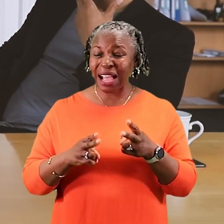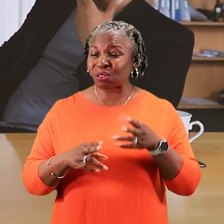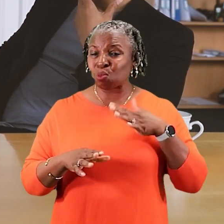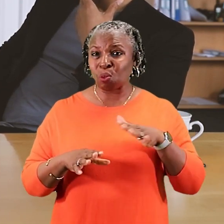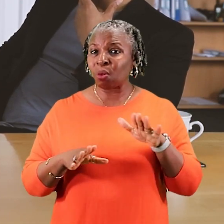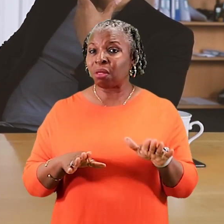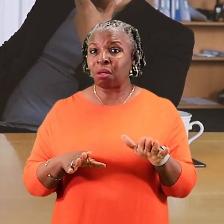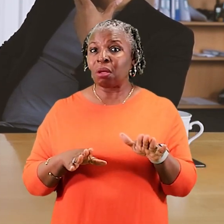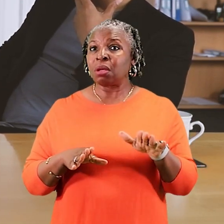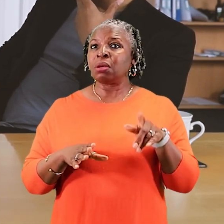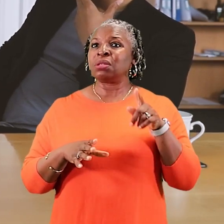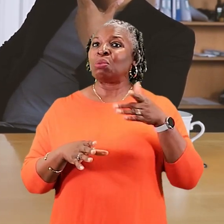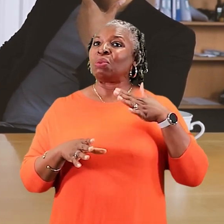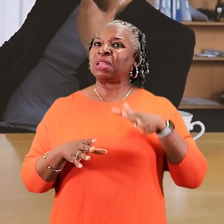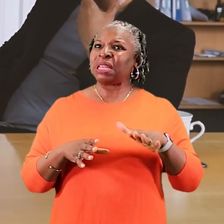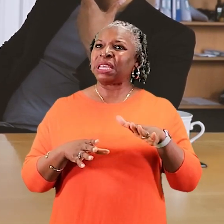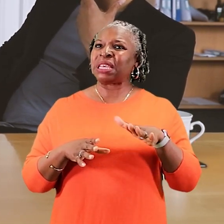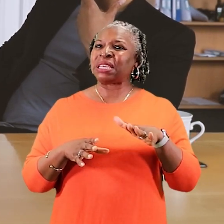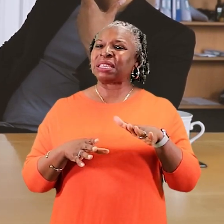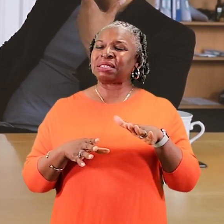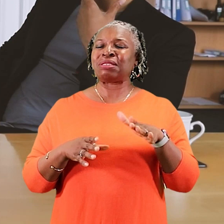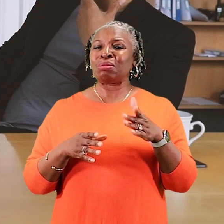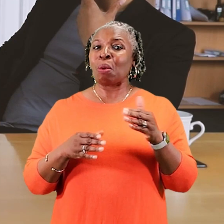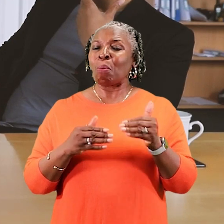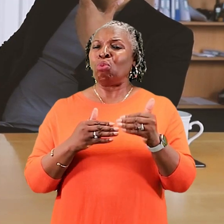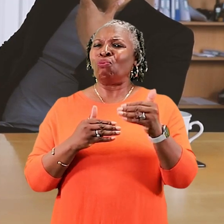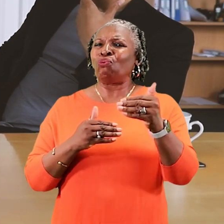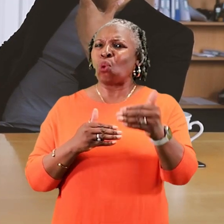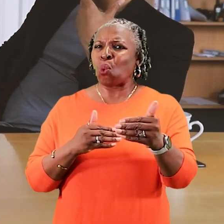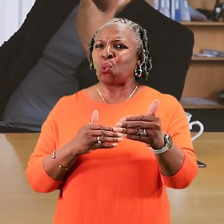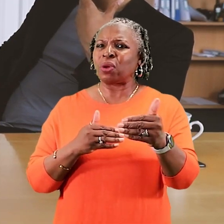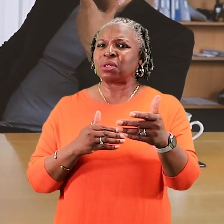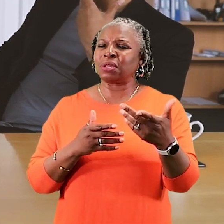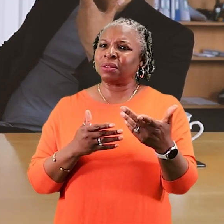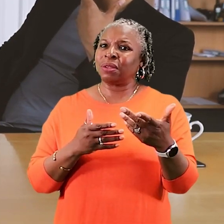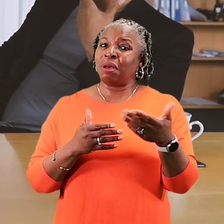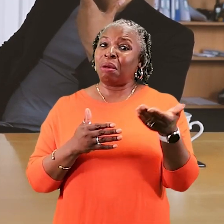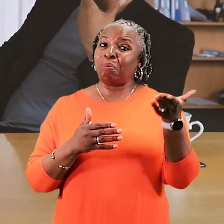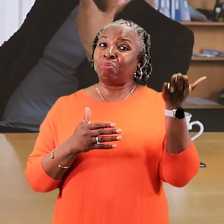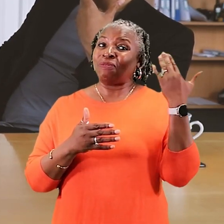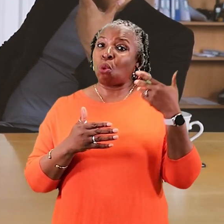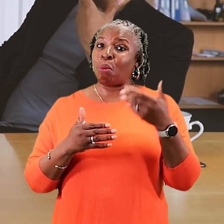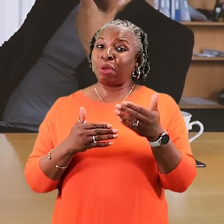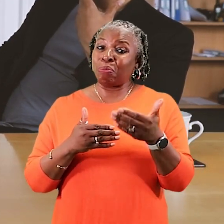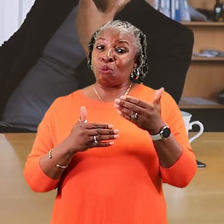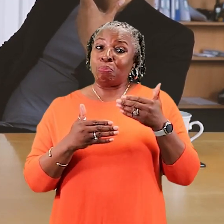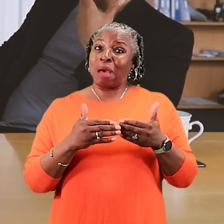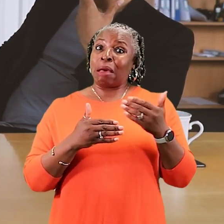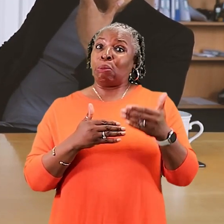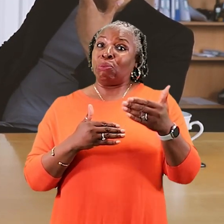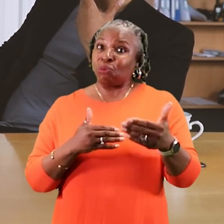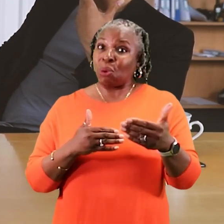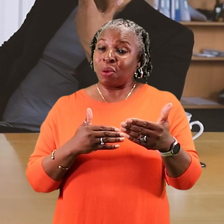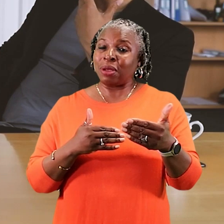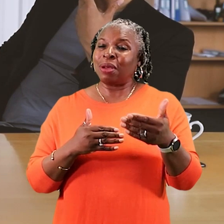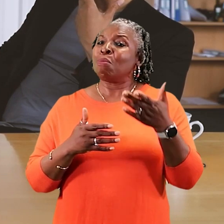here, haven't we, over time, where we've had to step forwards and then we sometimes have a step back, or sometimes 2 or 3. So I need other people to